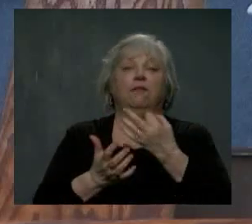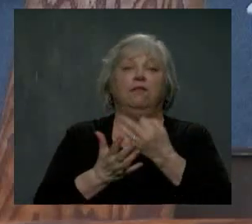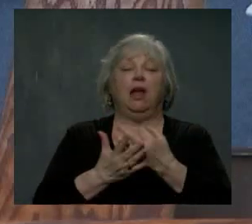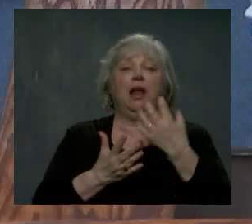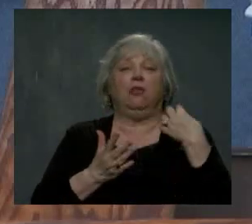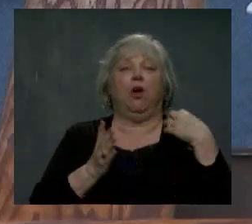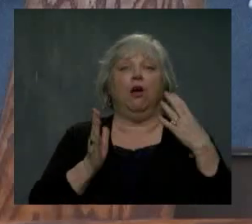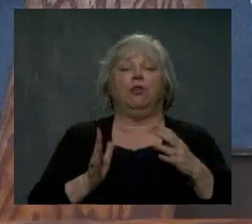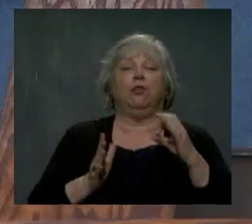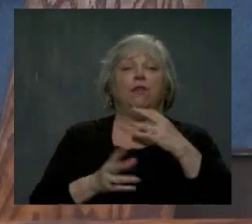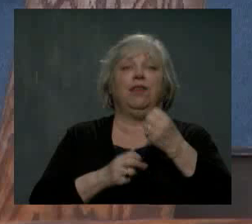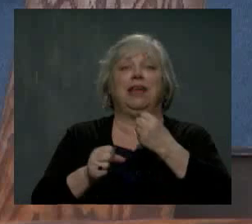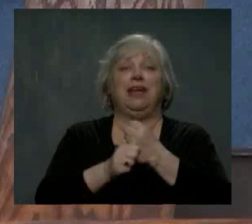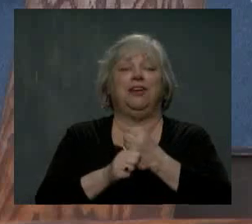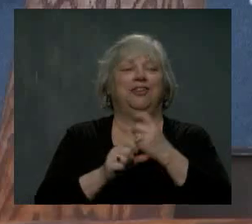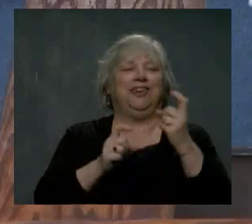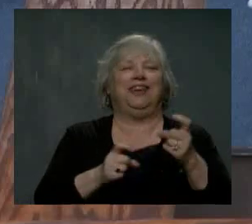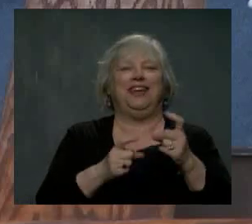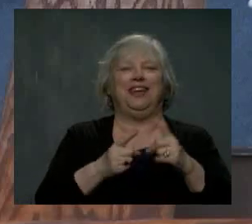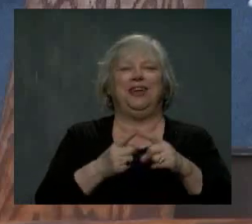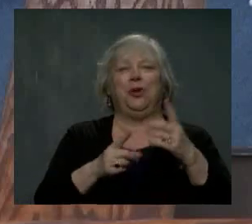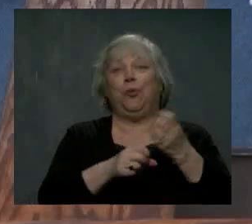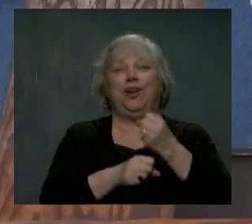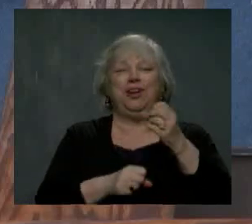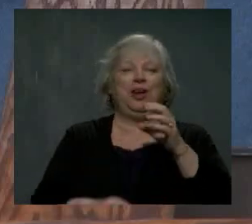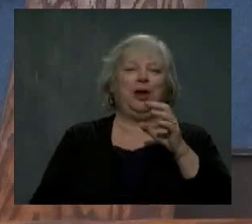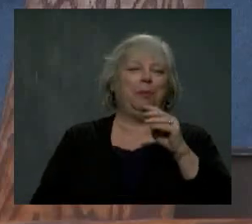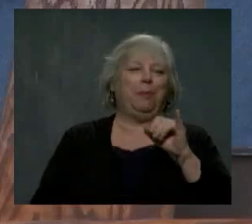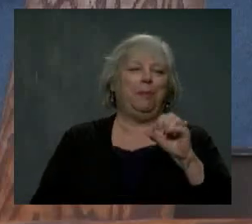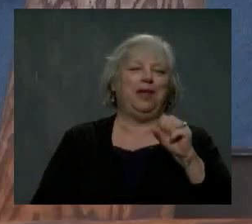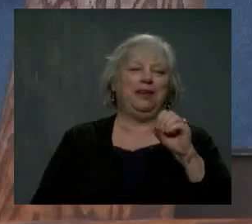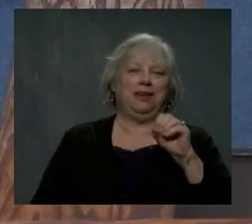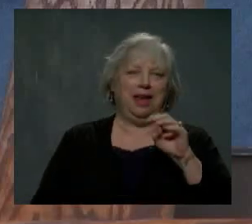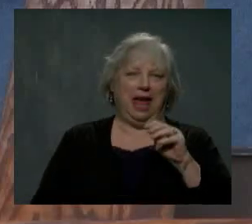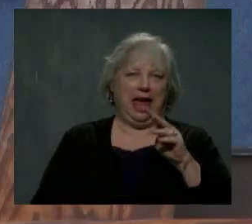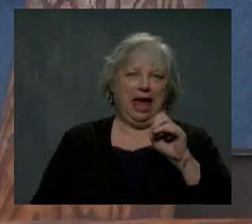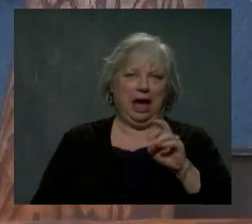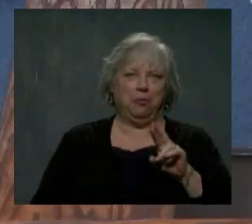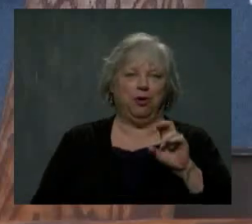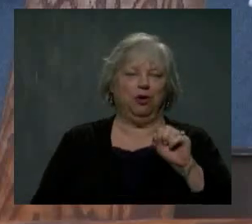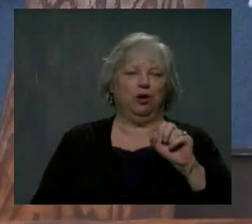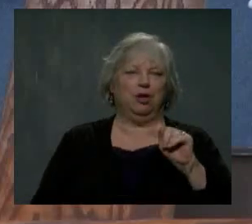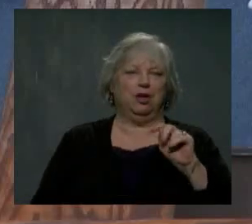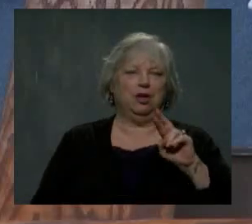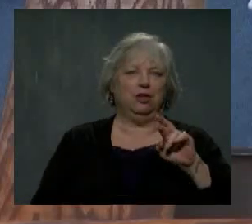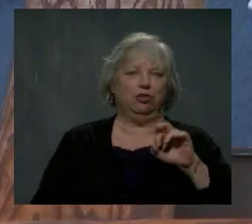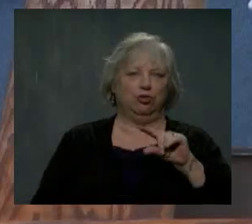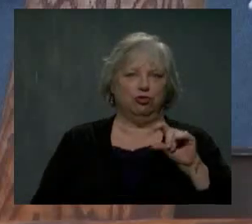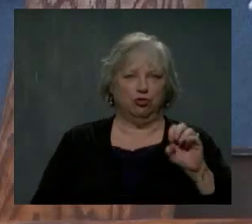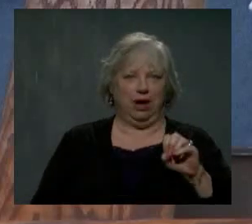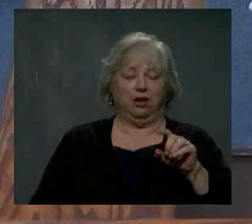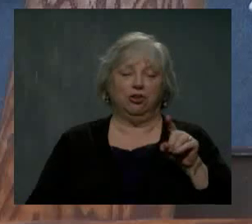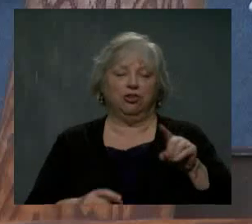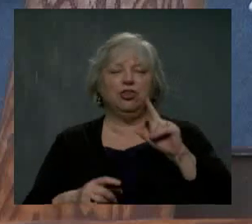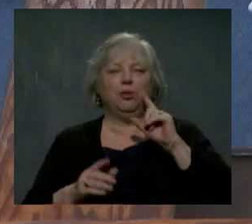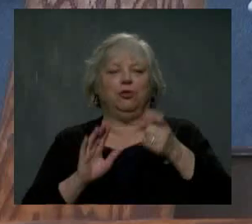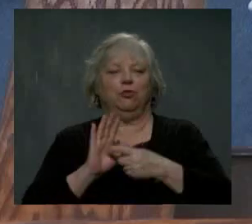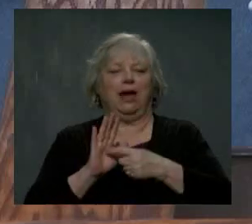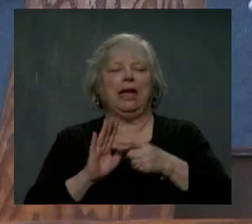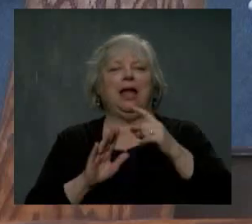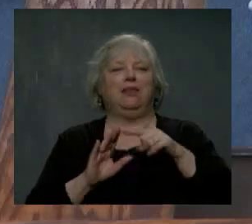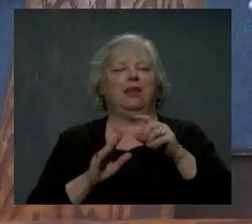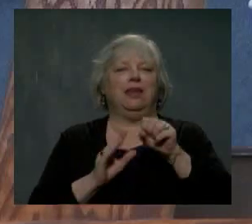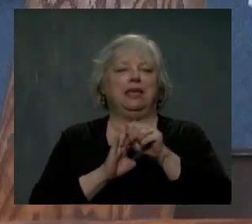Award to Ms. Ember Strange. Ember was honored at the state and GFOA conference